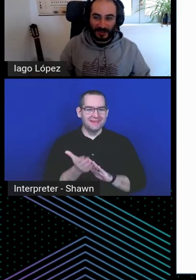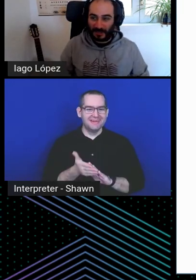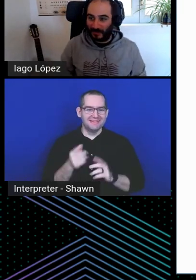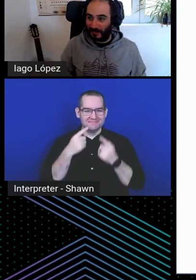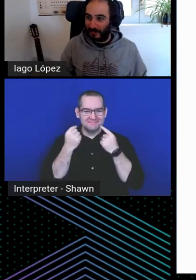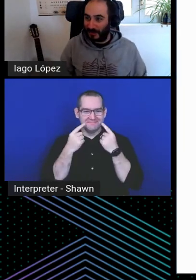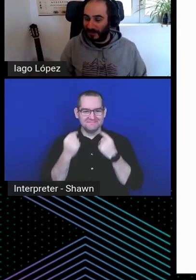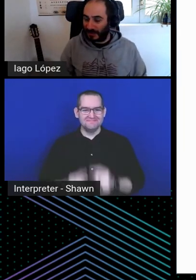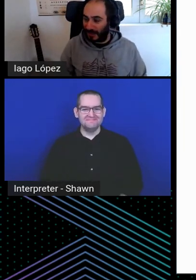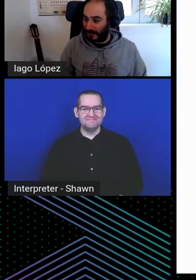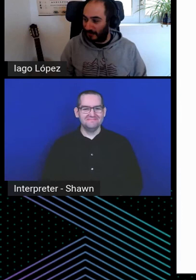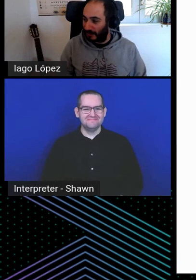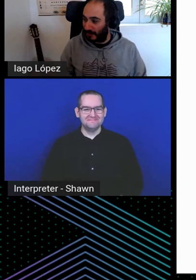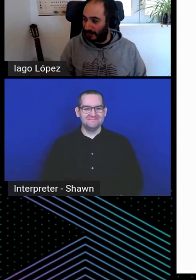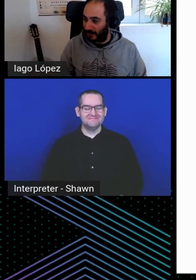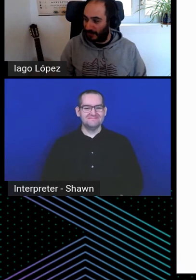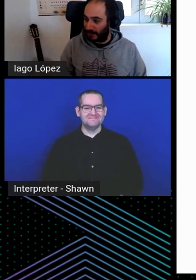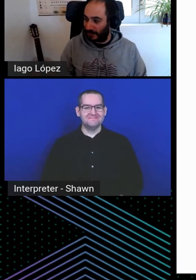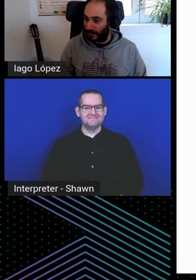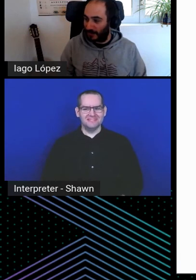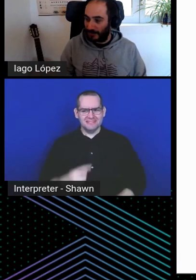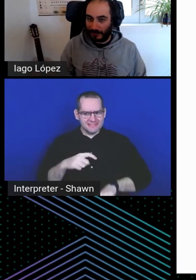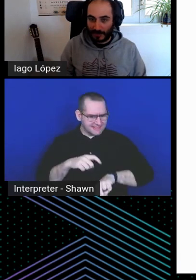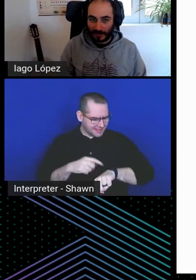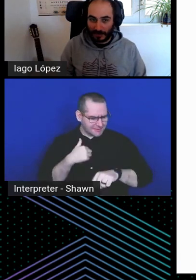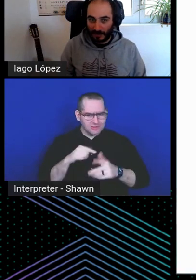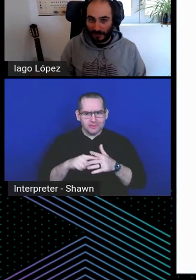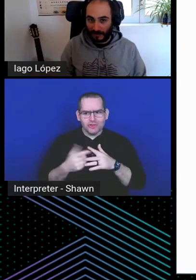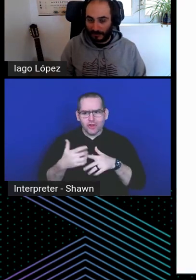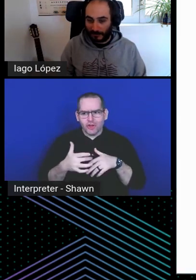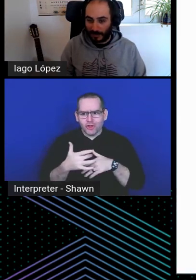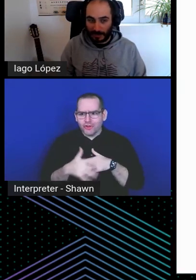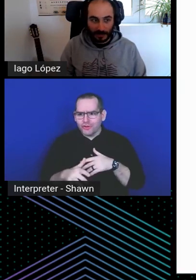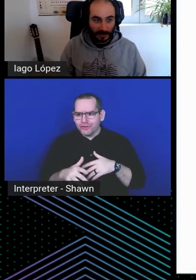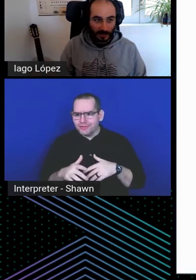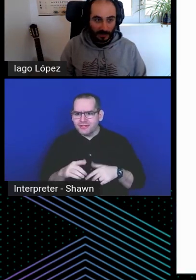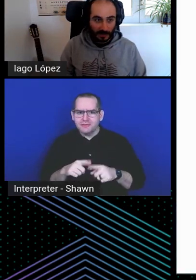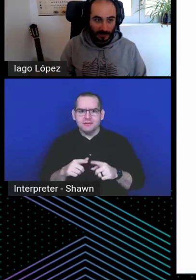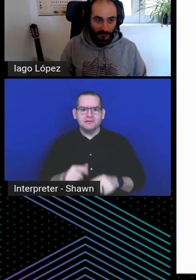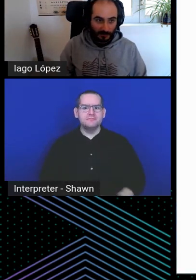I don't know how I'm with time because I started early,